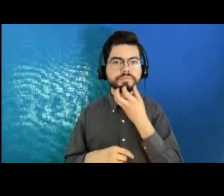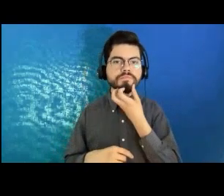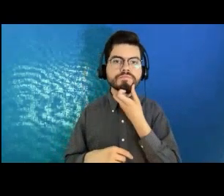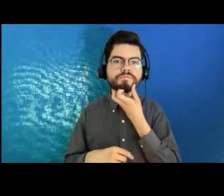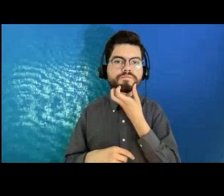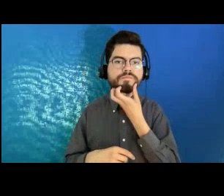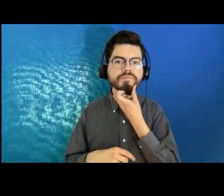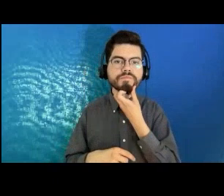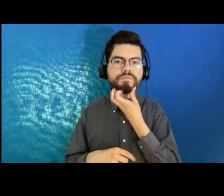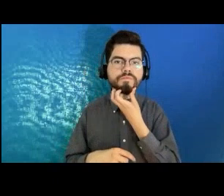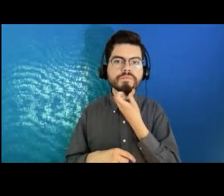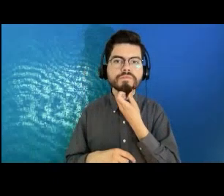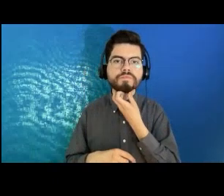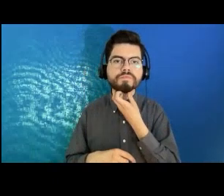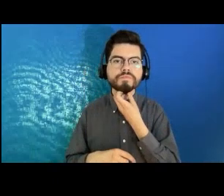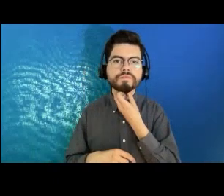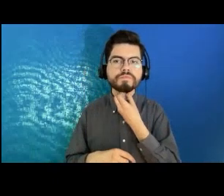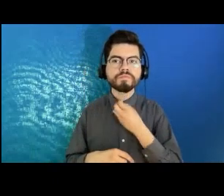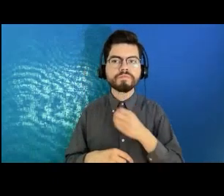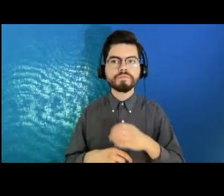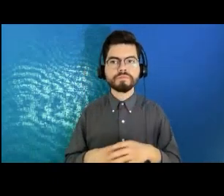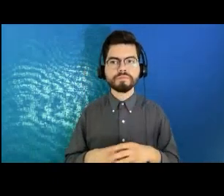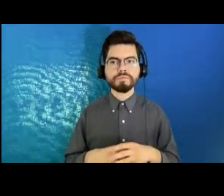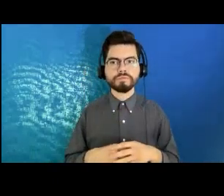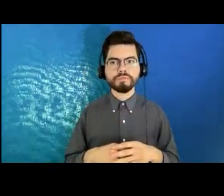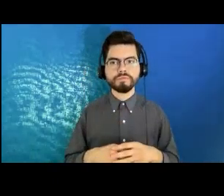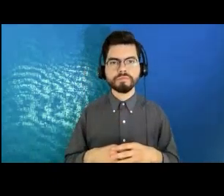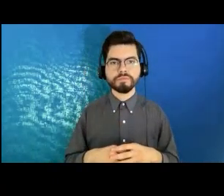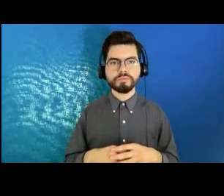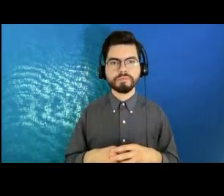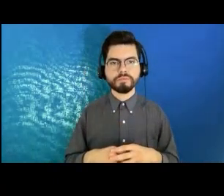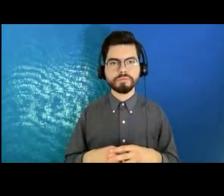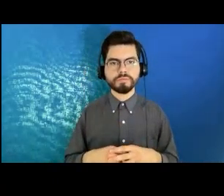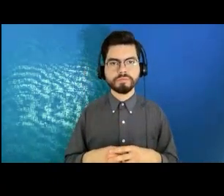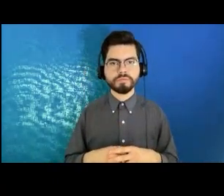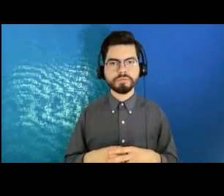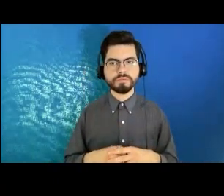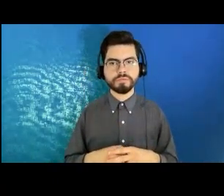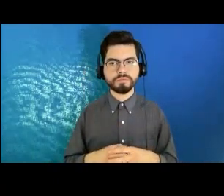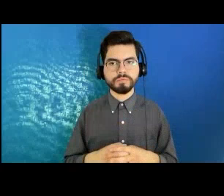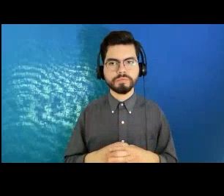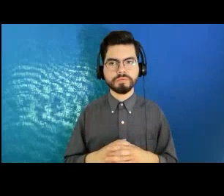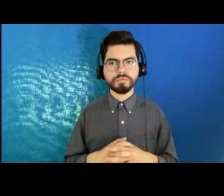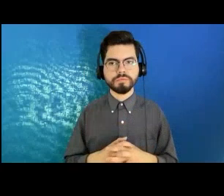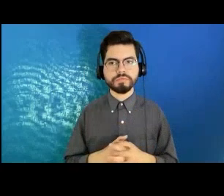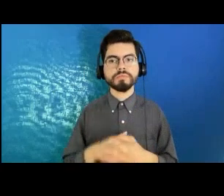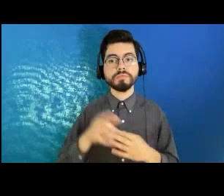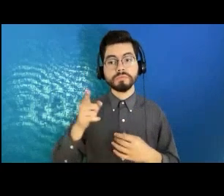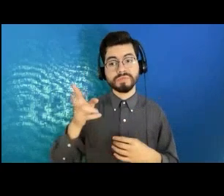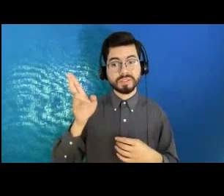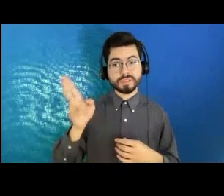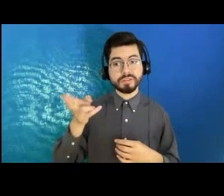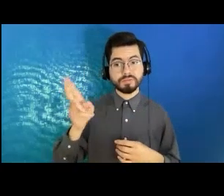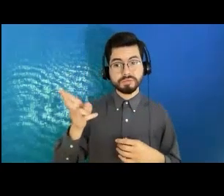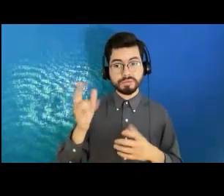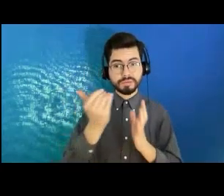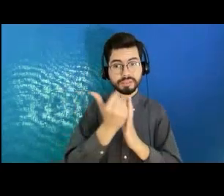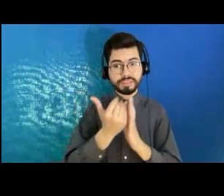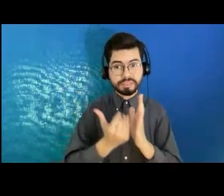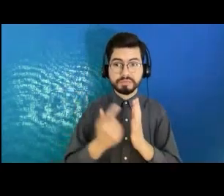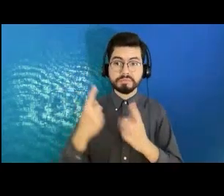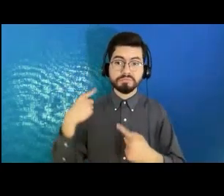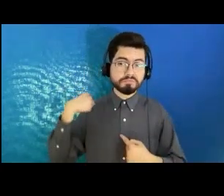more, is, and you'll probably have to click through, is, you know, this is the history of listing. So it's been going on